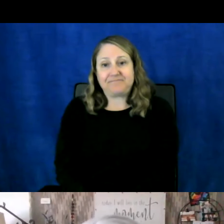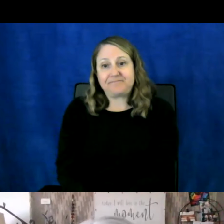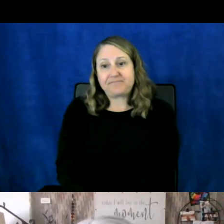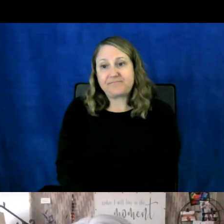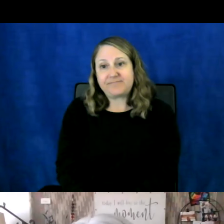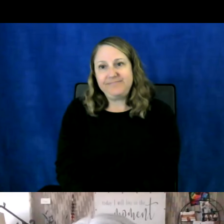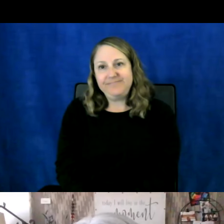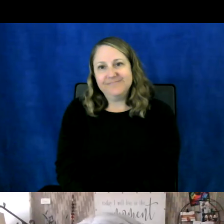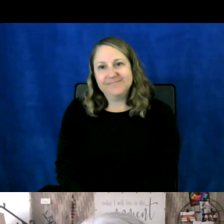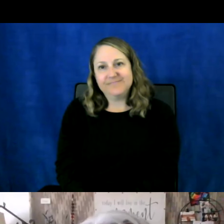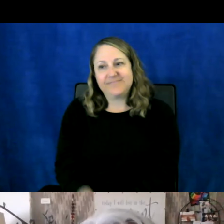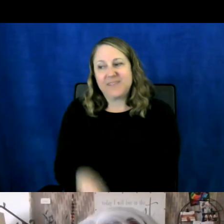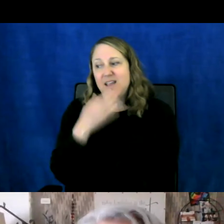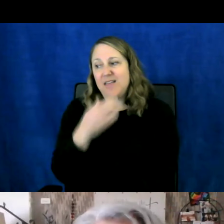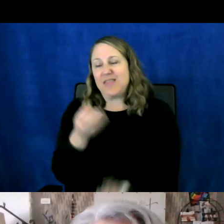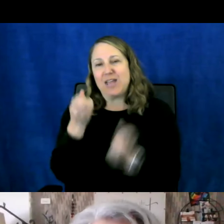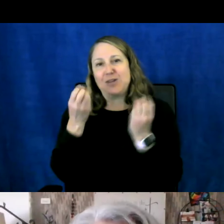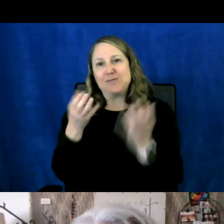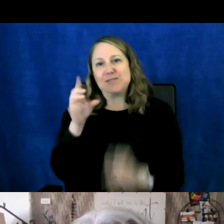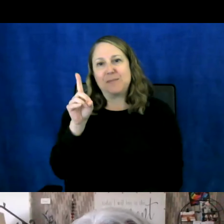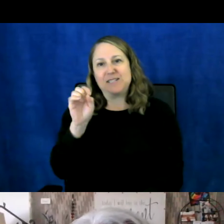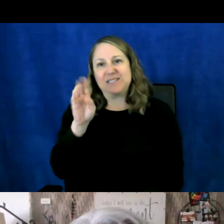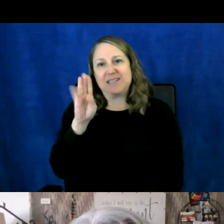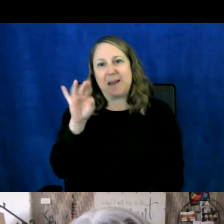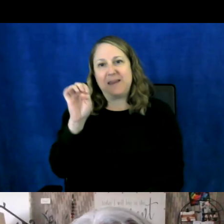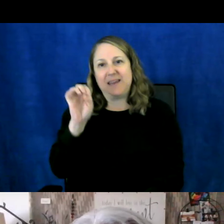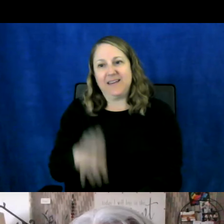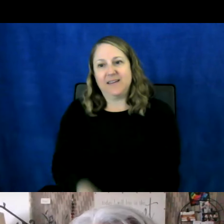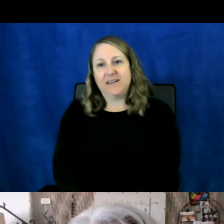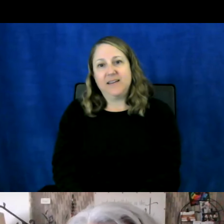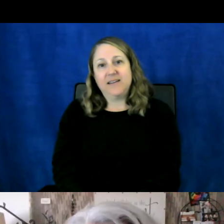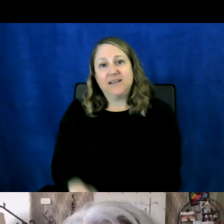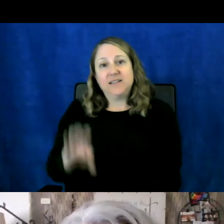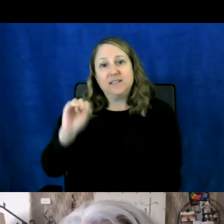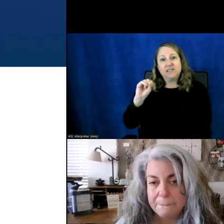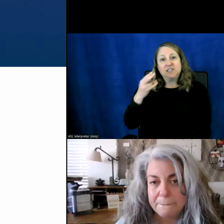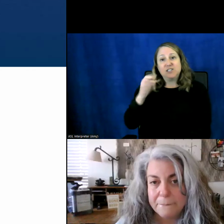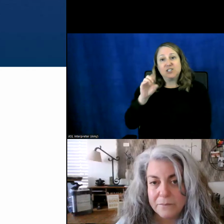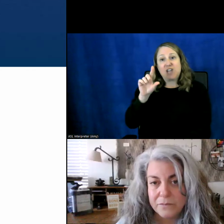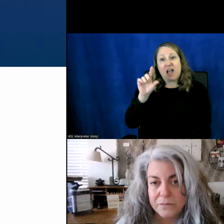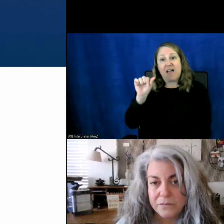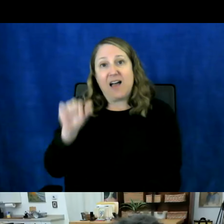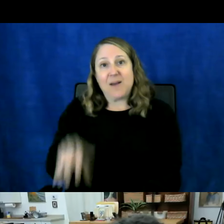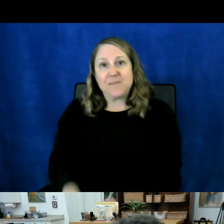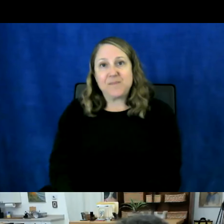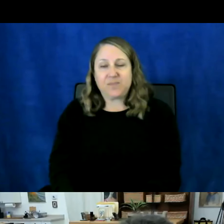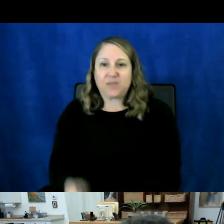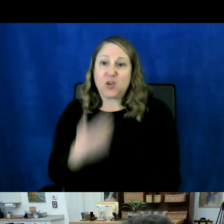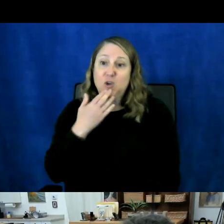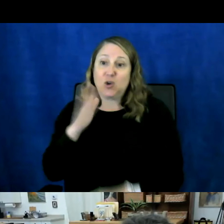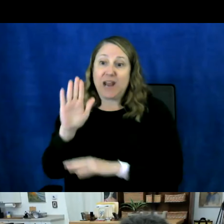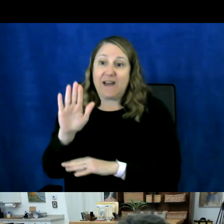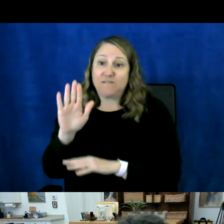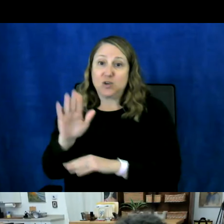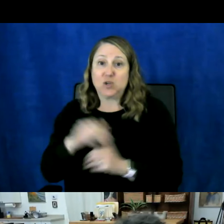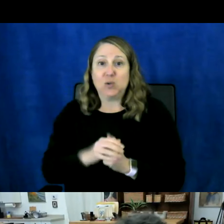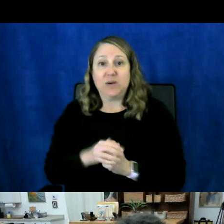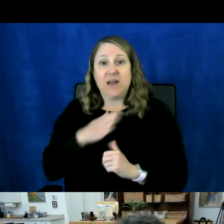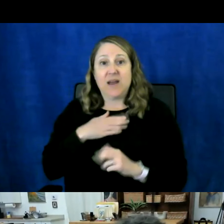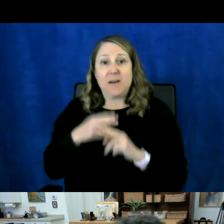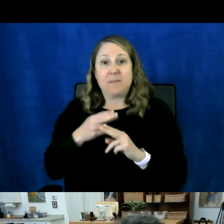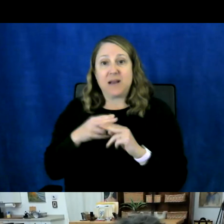Thank you so much, Debbie. All right, and Shella. Hi, good afternoon, everyone. My name